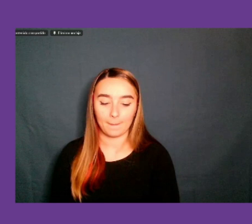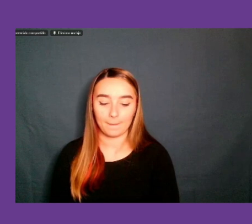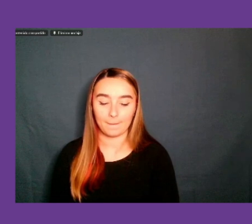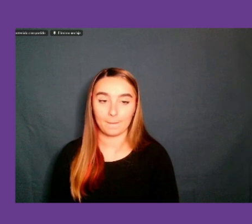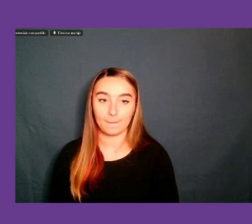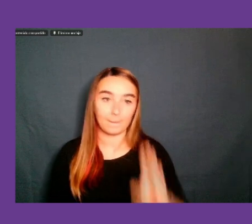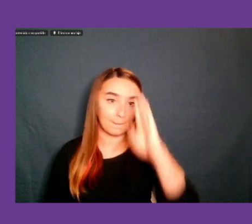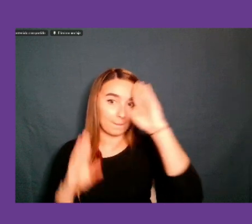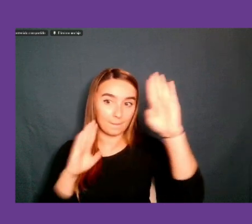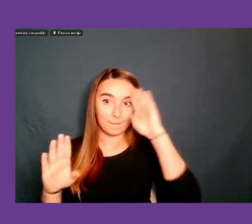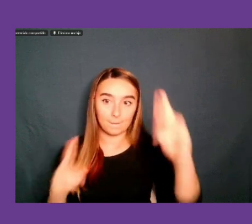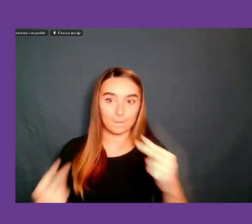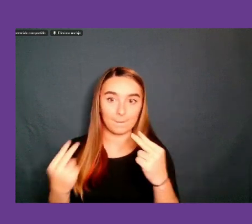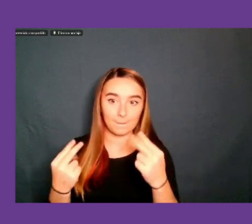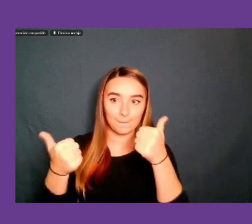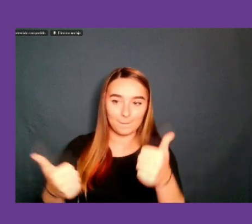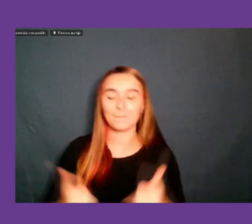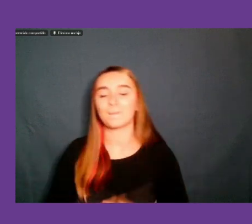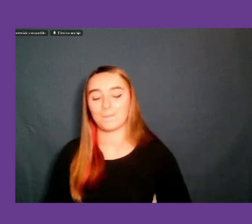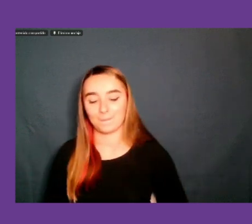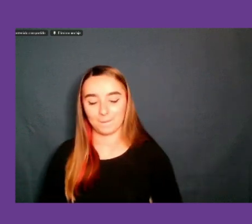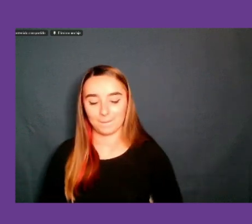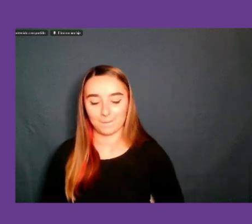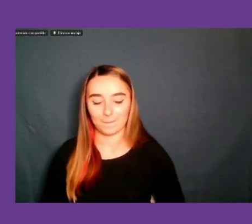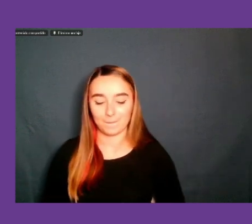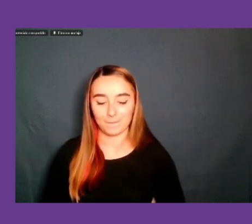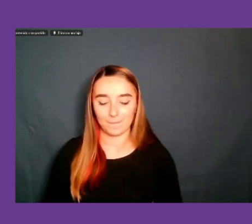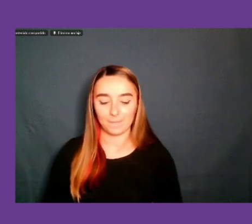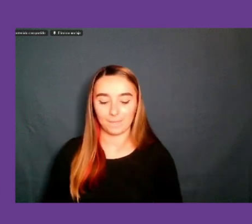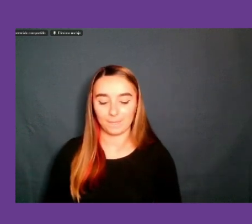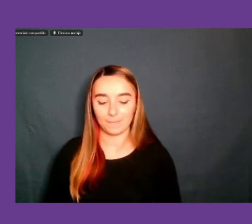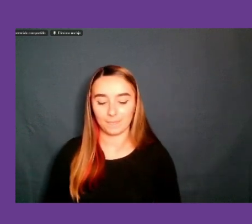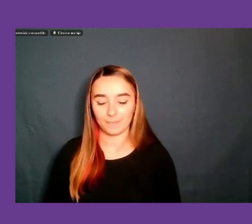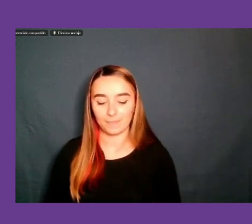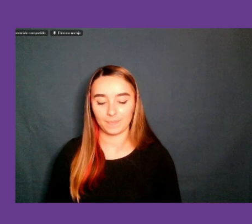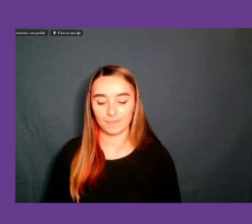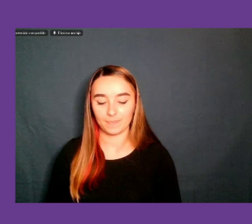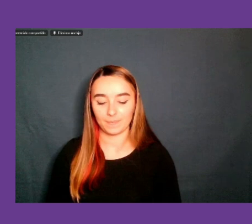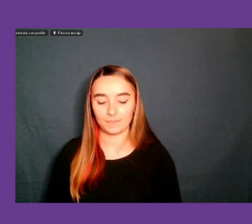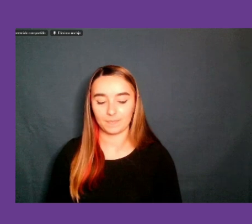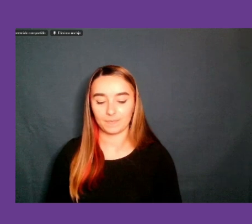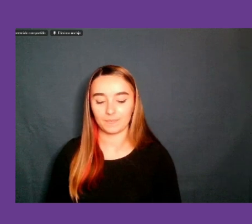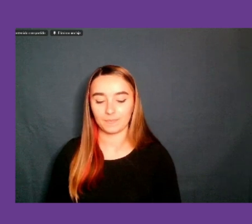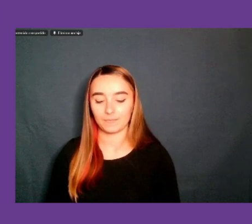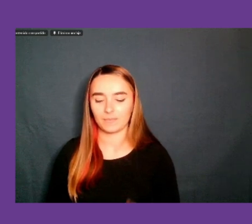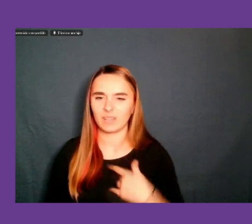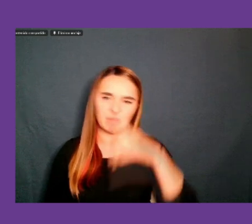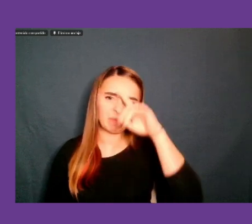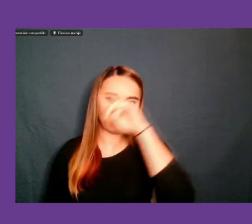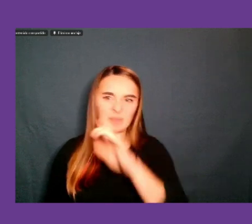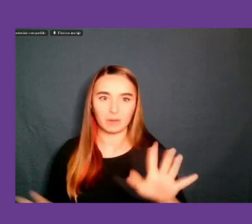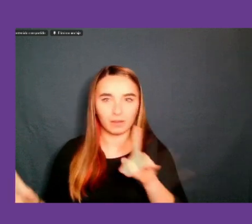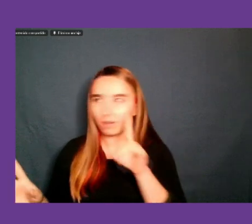Hello, can you see me? Okay, great. Let me try to, it's difficult for me to